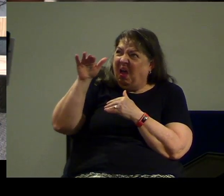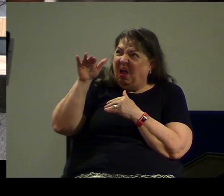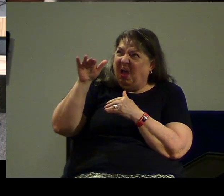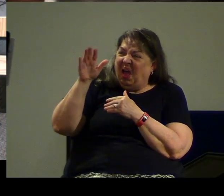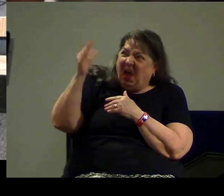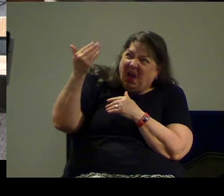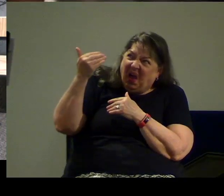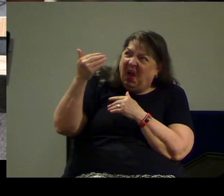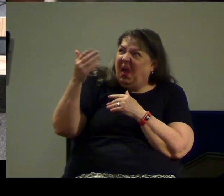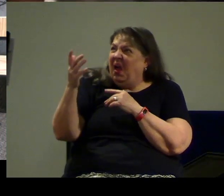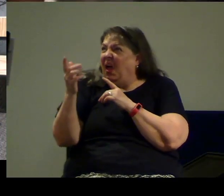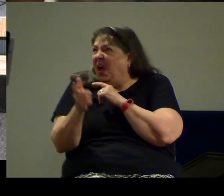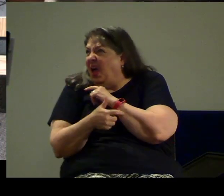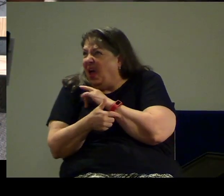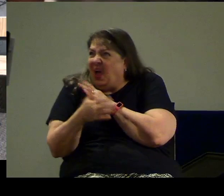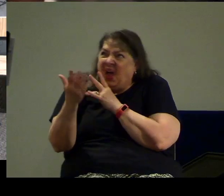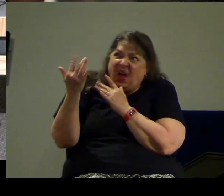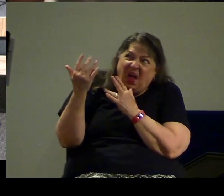You can't con God.